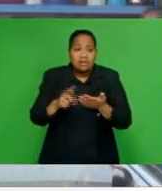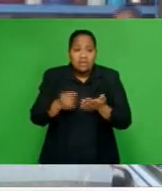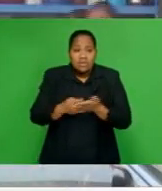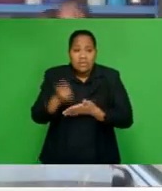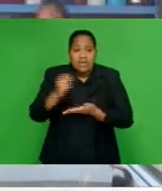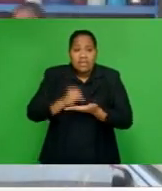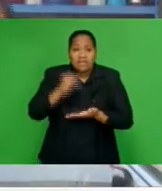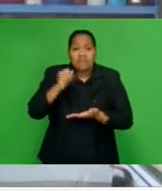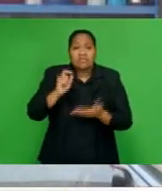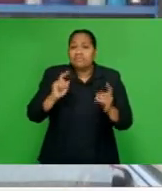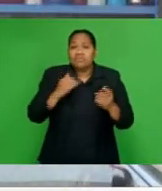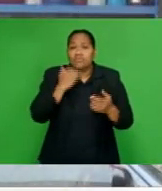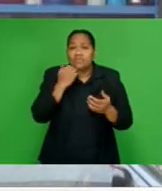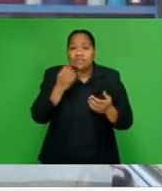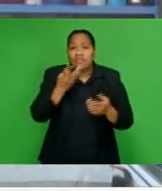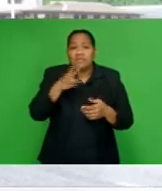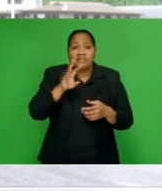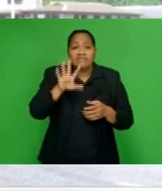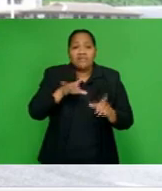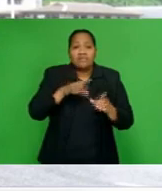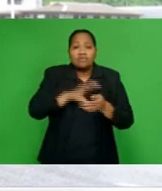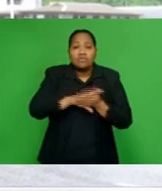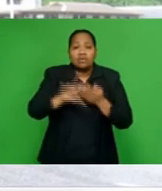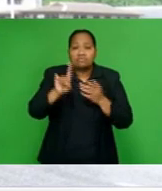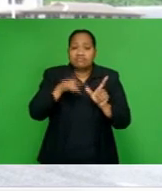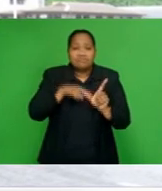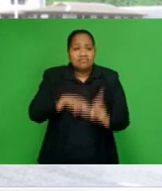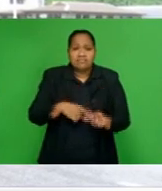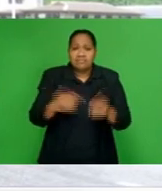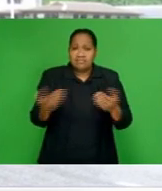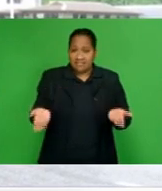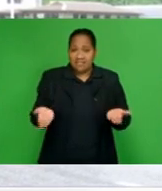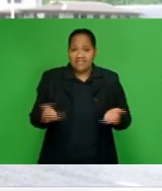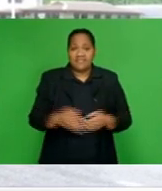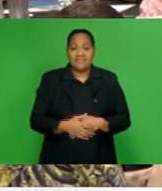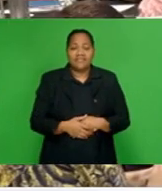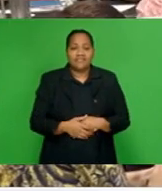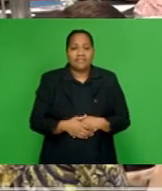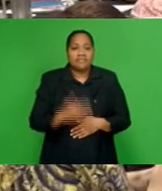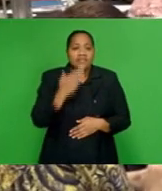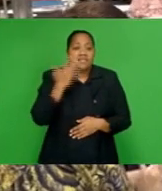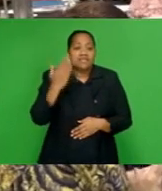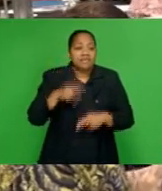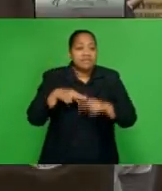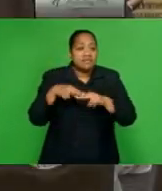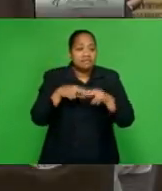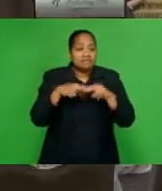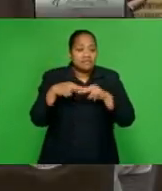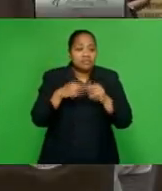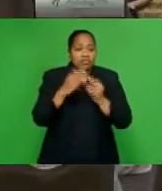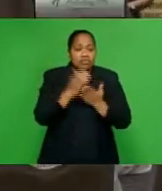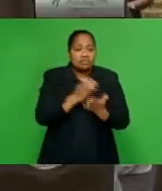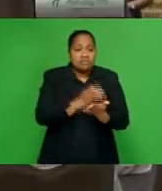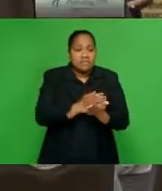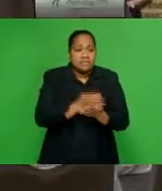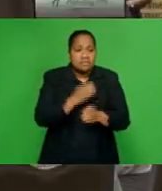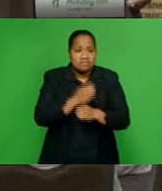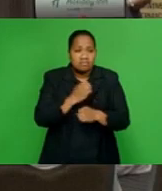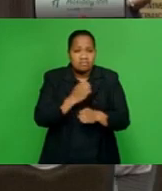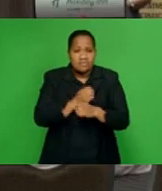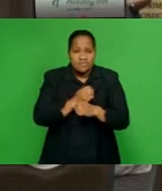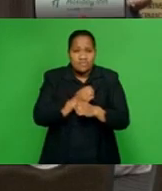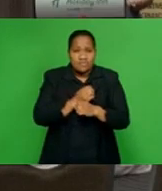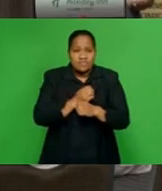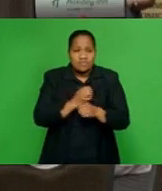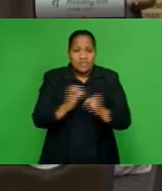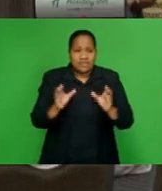is $35 a year. Unheard of in this world. While speaking at the Fiji Commerce and Employers Federation Symposium on the new